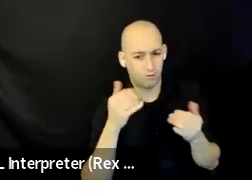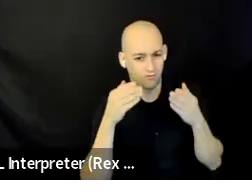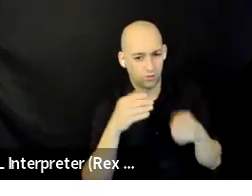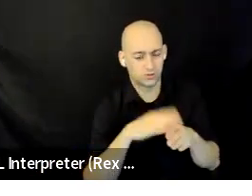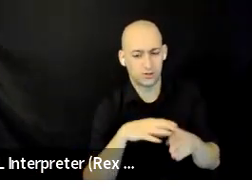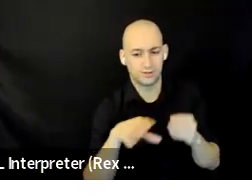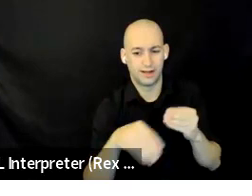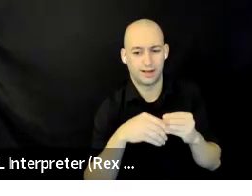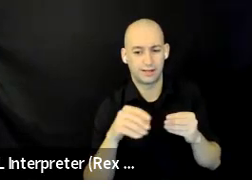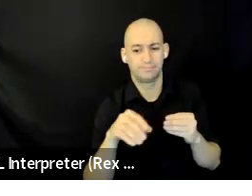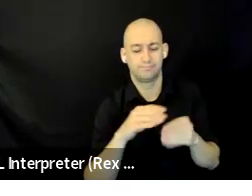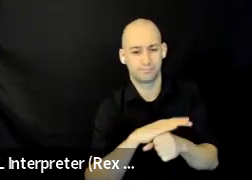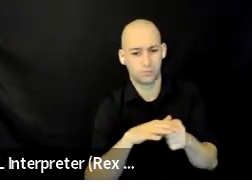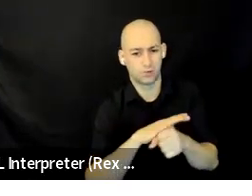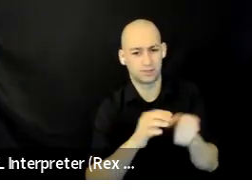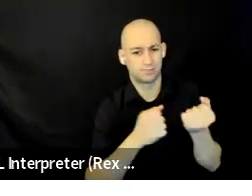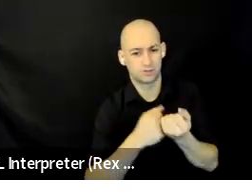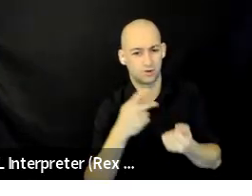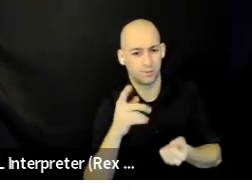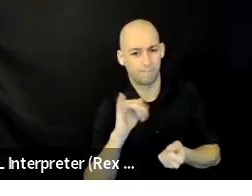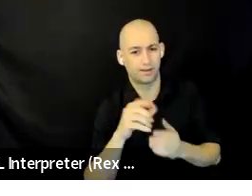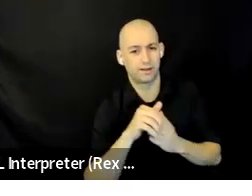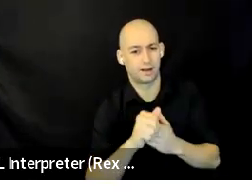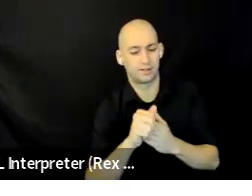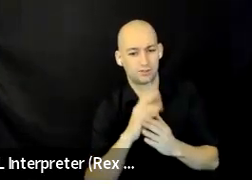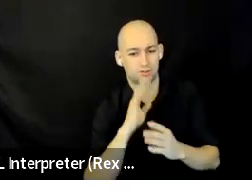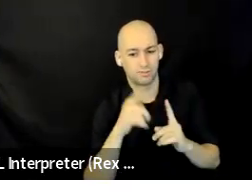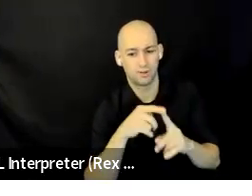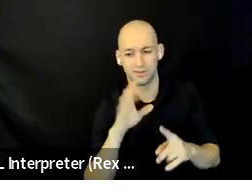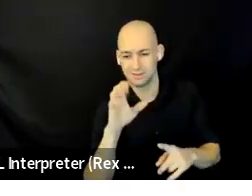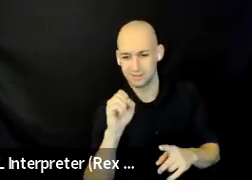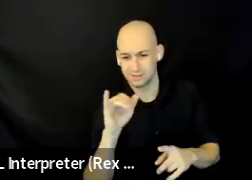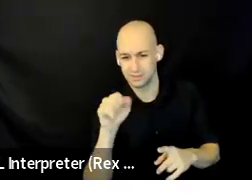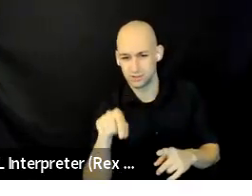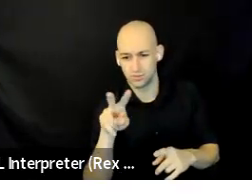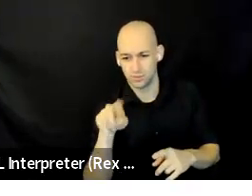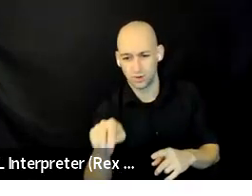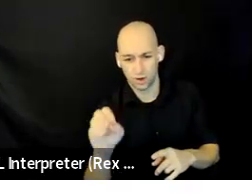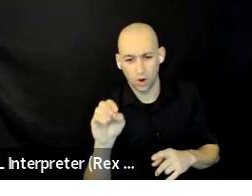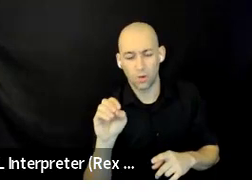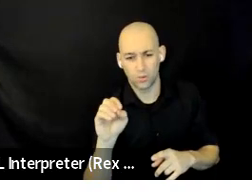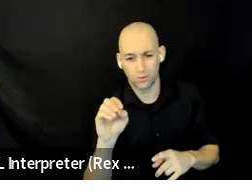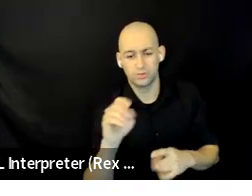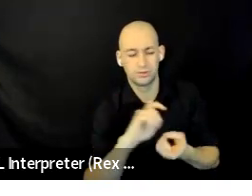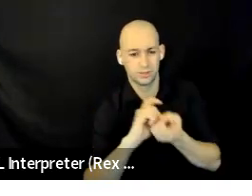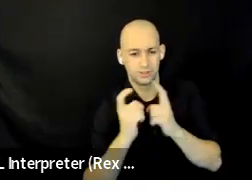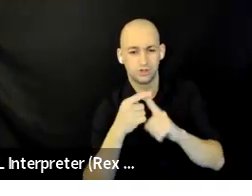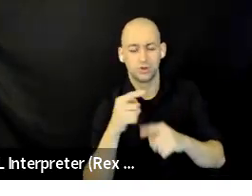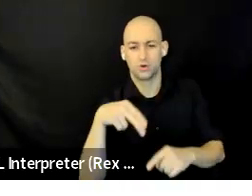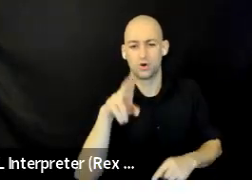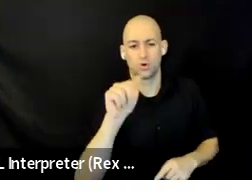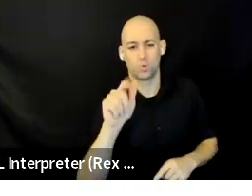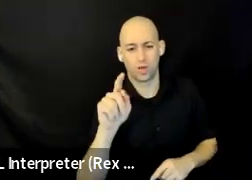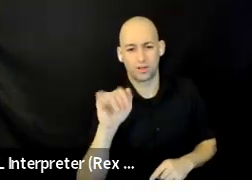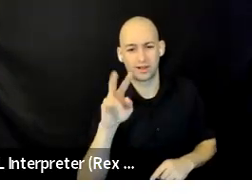PID evaluation guidance, commonly referred to as CSIS 2.0, and transitioning to quantitative metrics referred to as